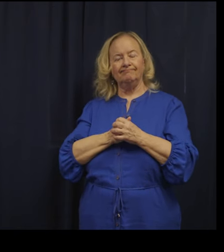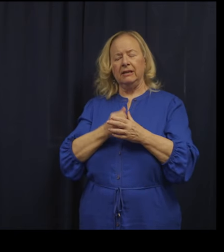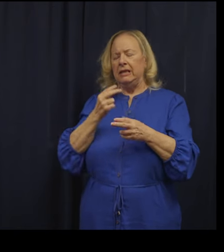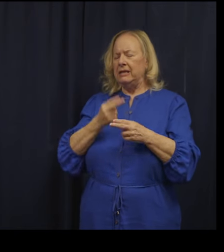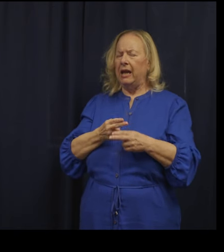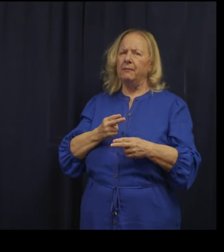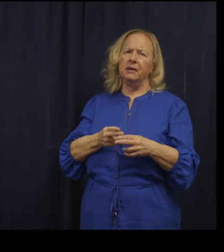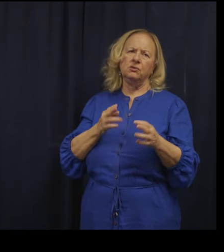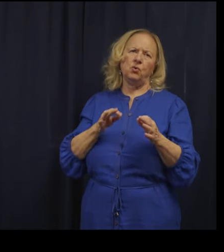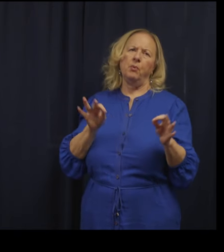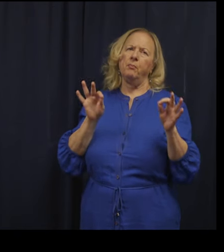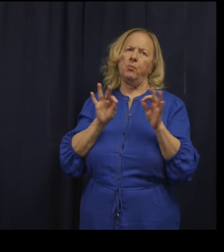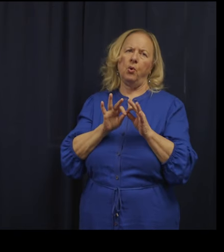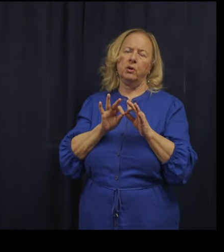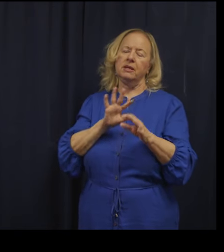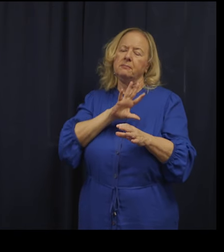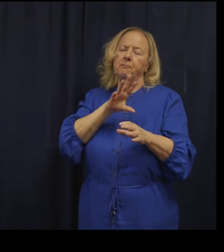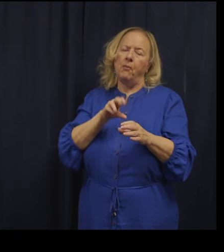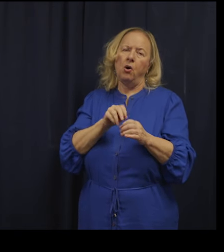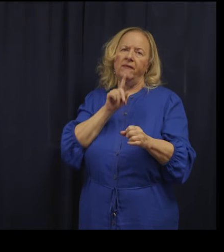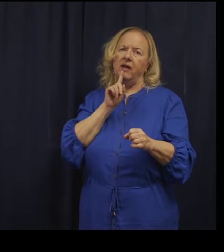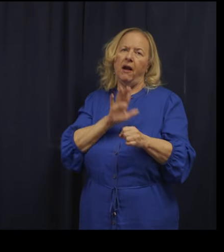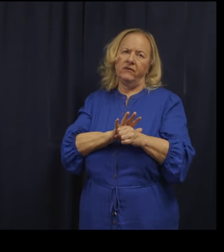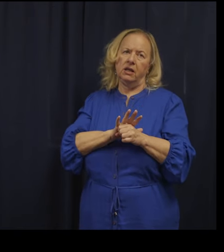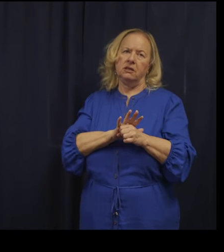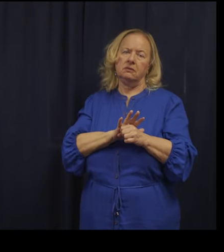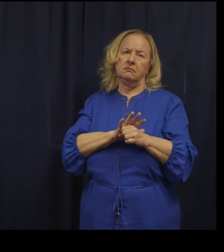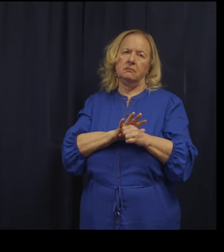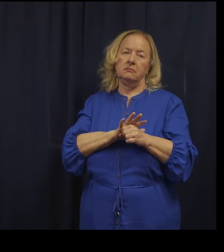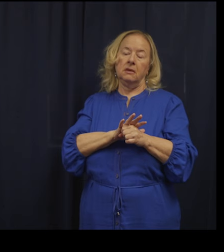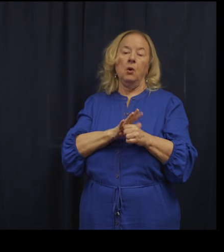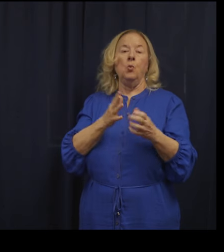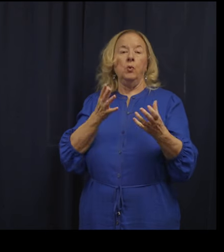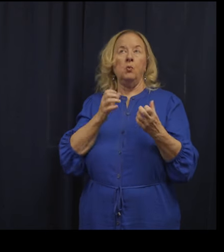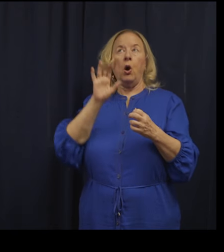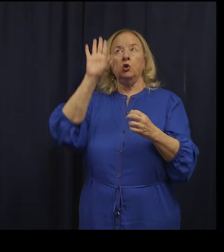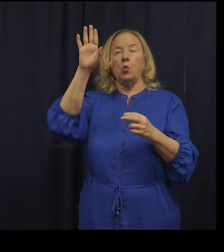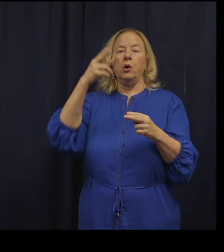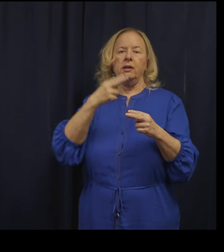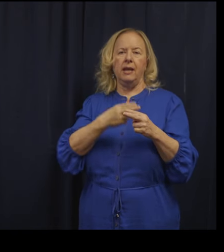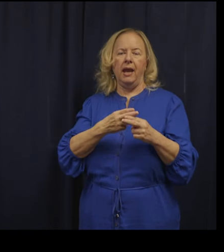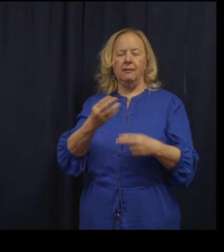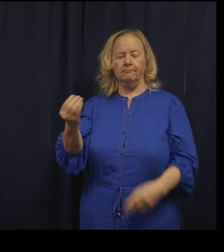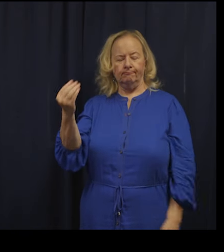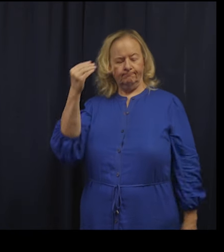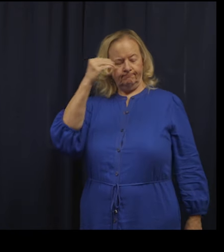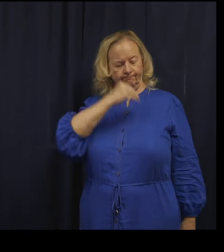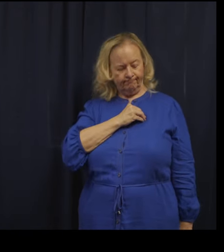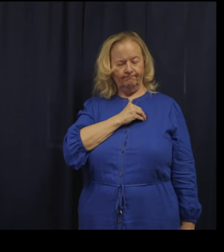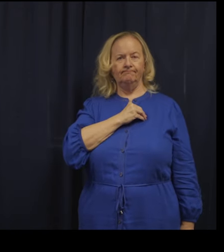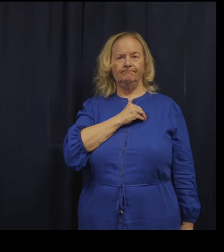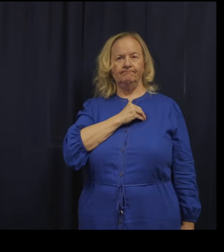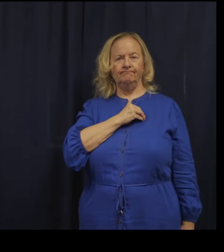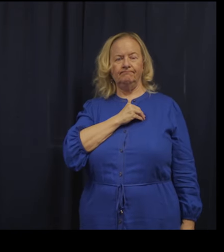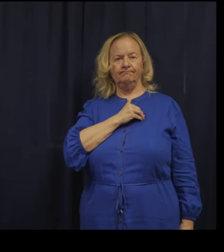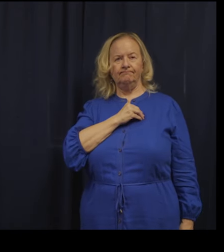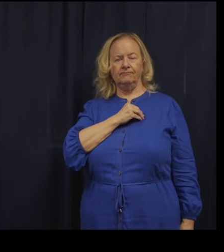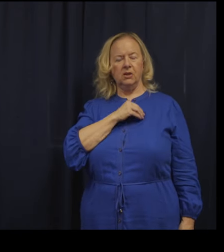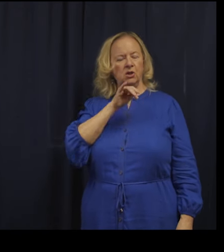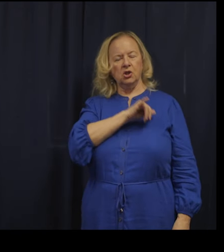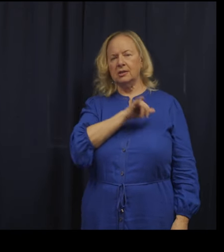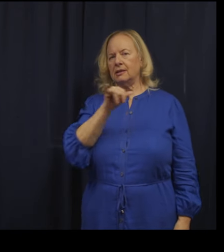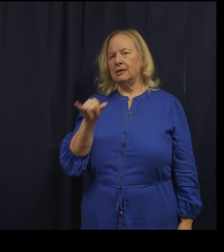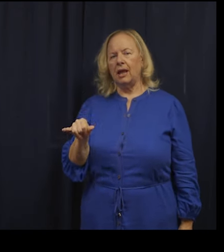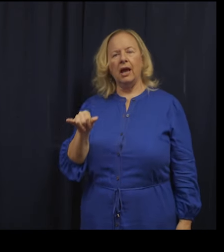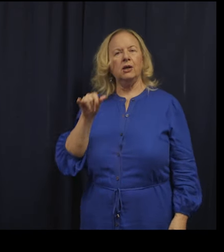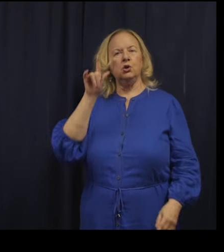Naming is so important, part of the covenant. And we want your name placed upon us, even as the